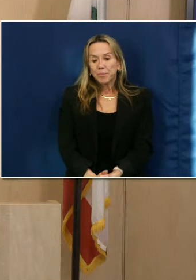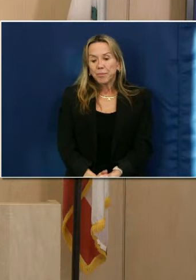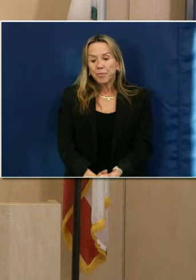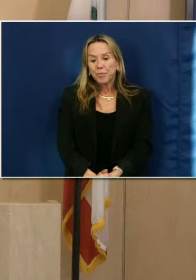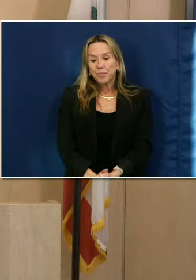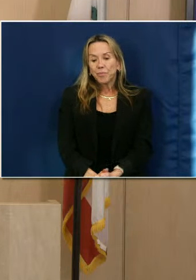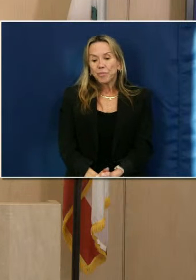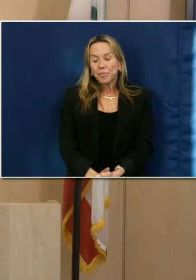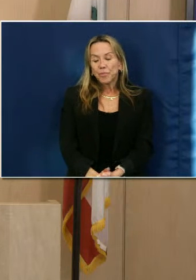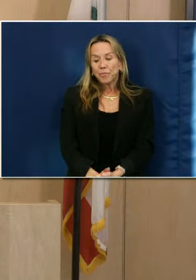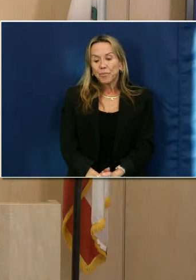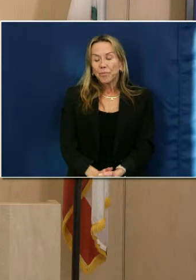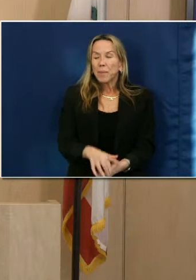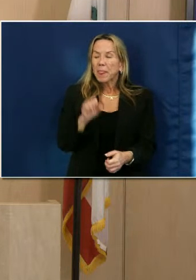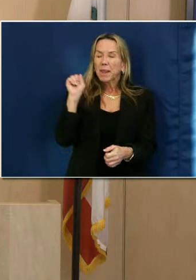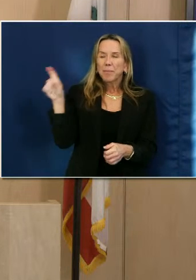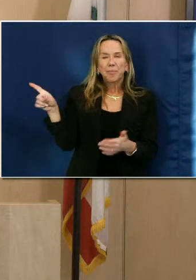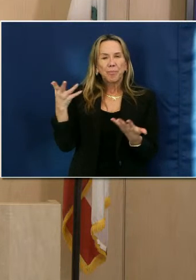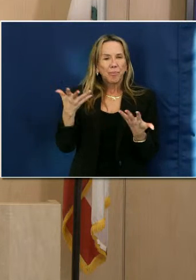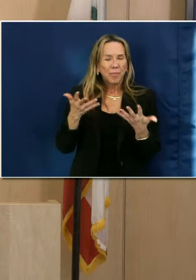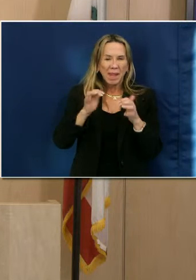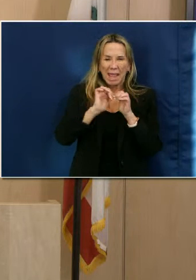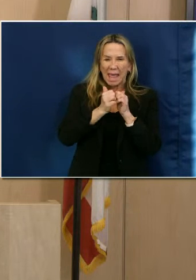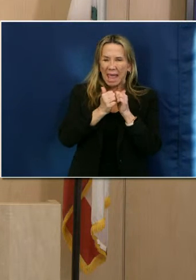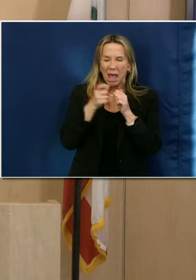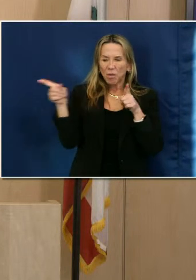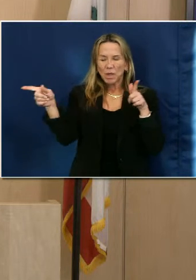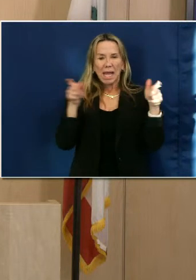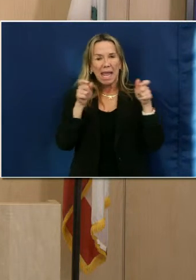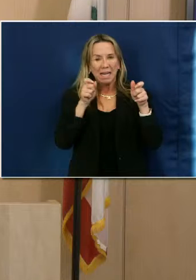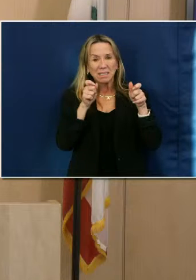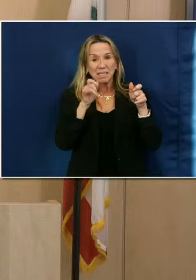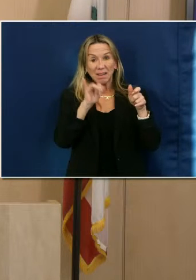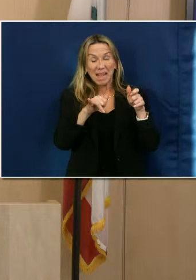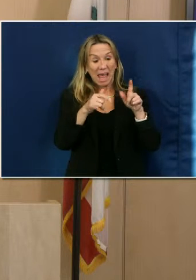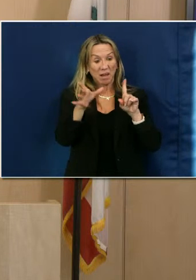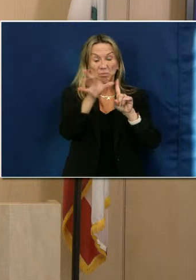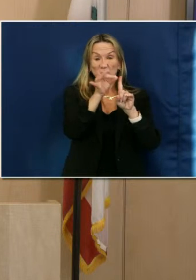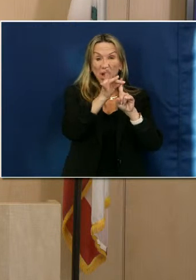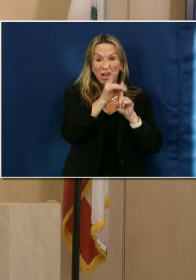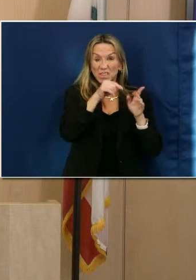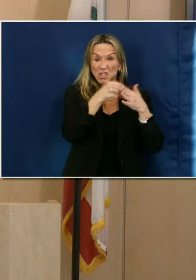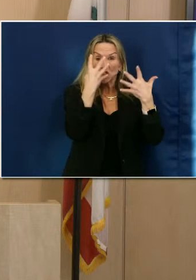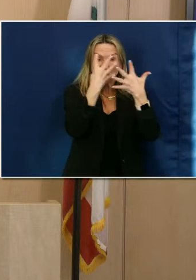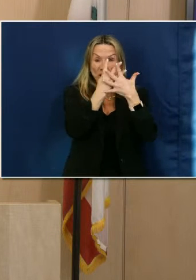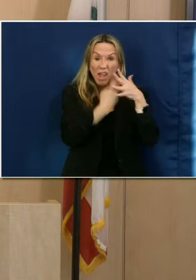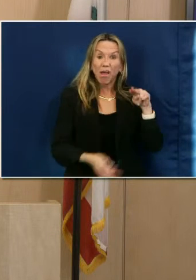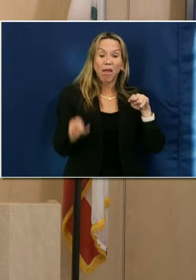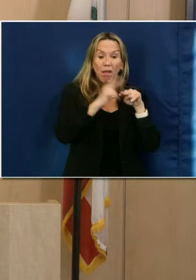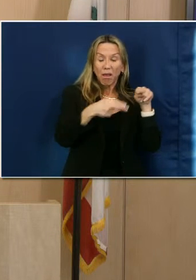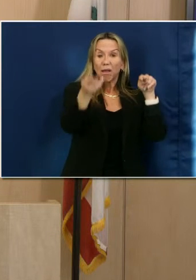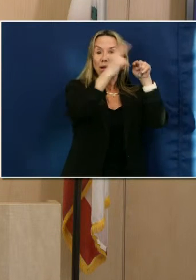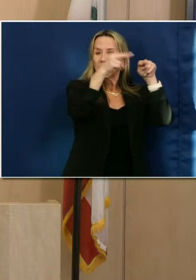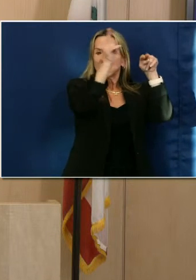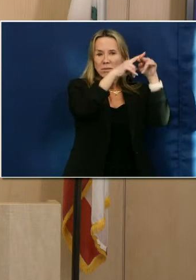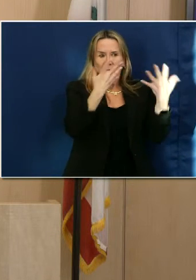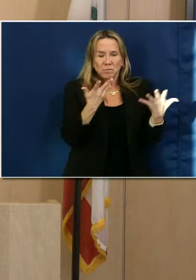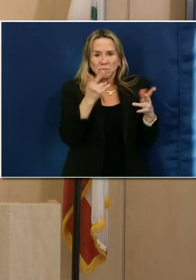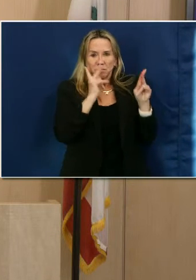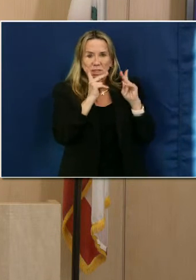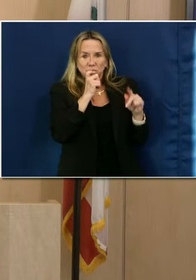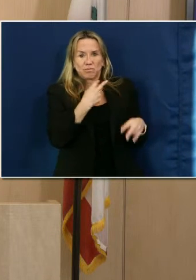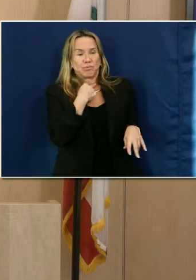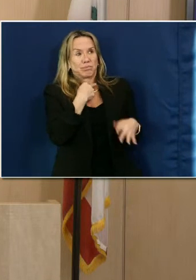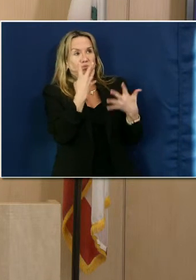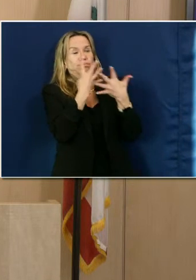the rise of cases at the jails, and can you explain how inmates might be prioritized for the vaccine? So the number